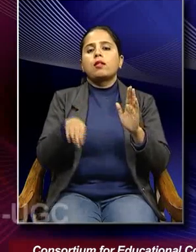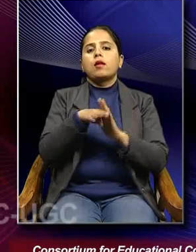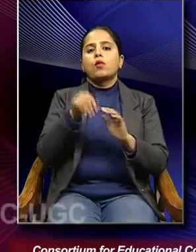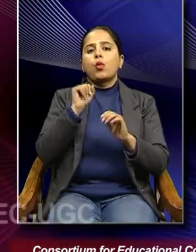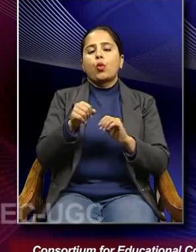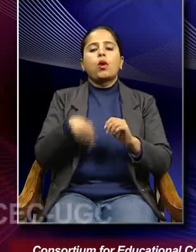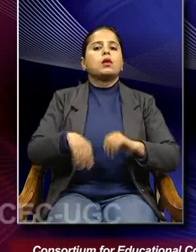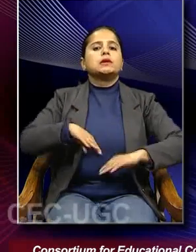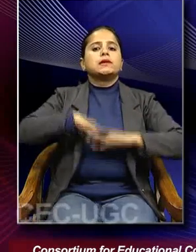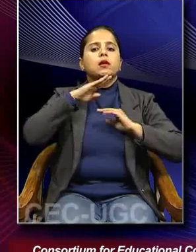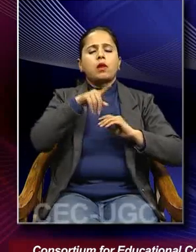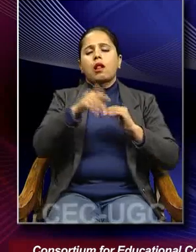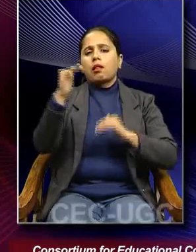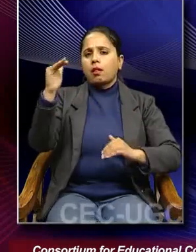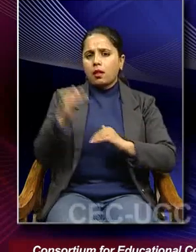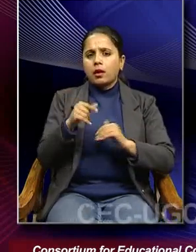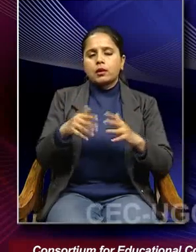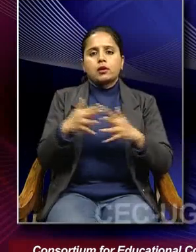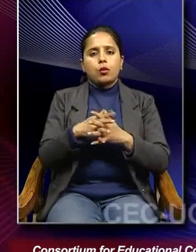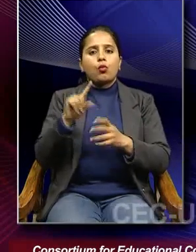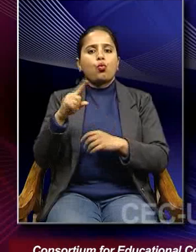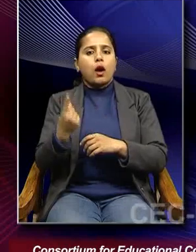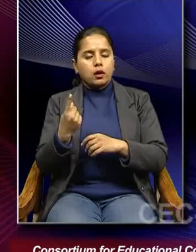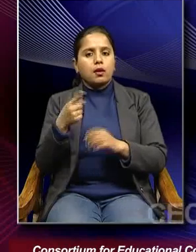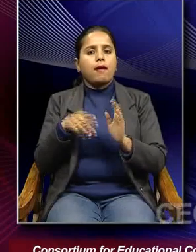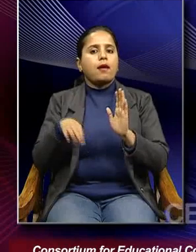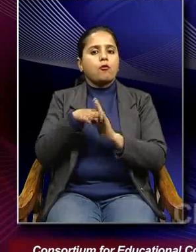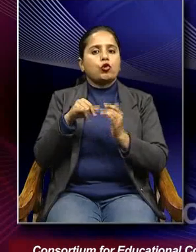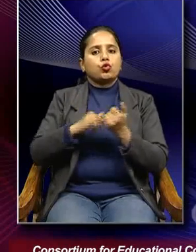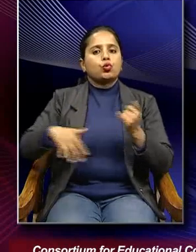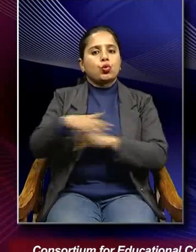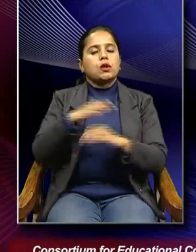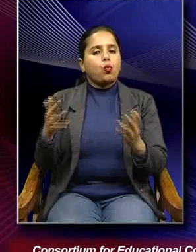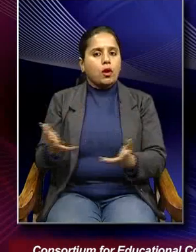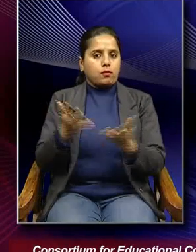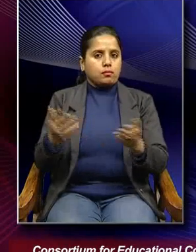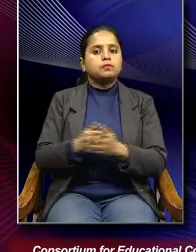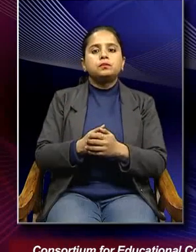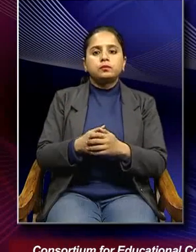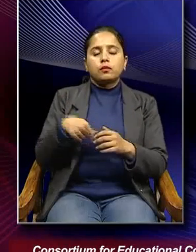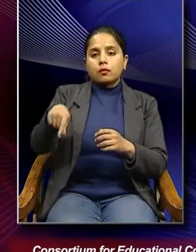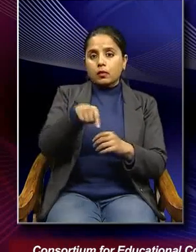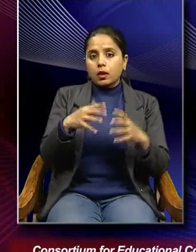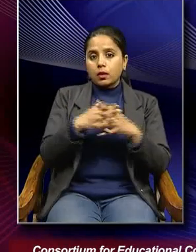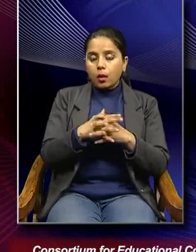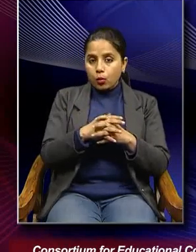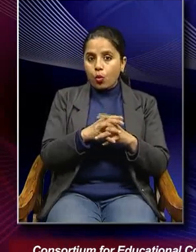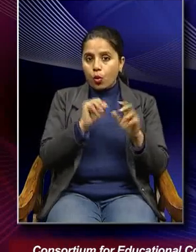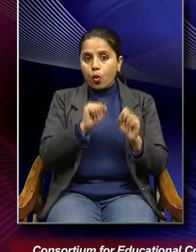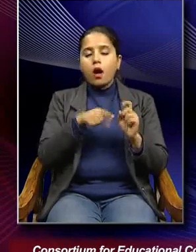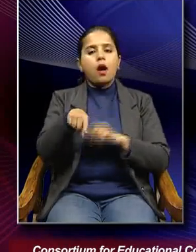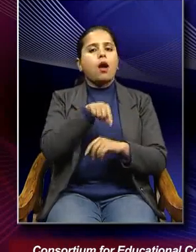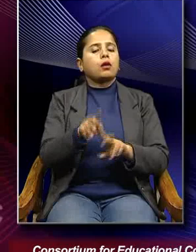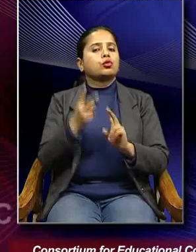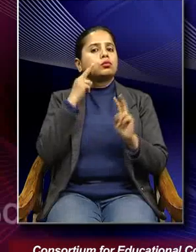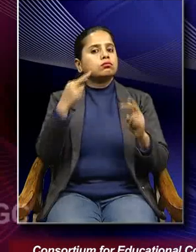which is lesser than the W1 level of social welfare. So basically, W's are reflective